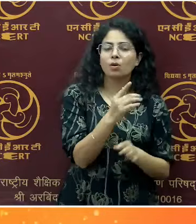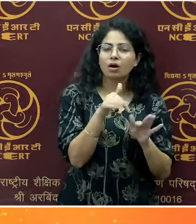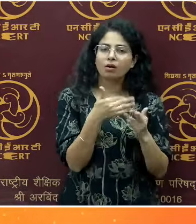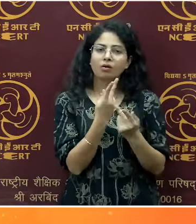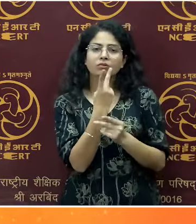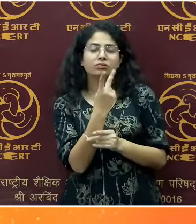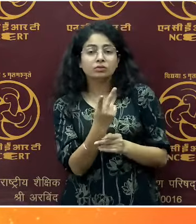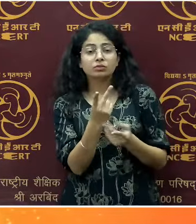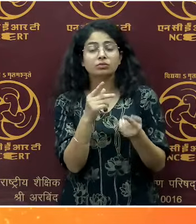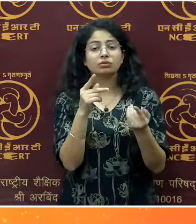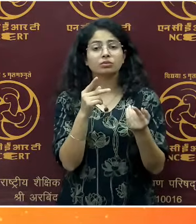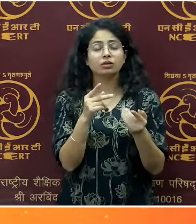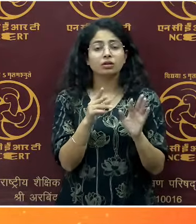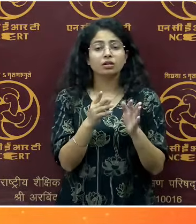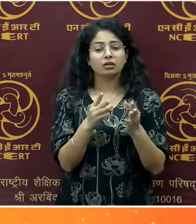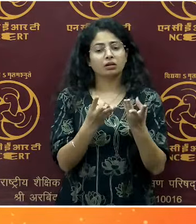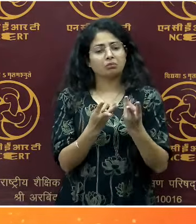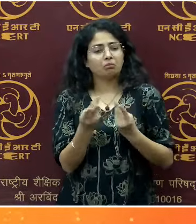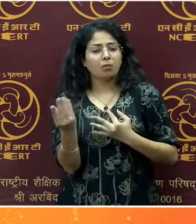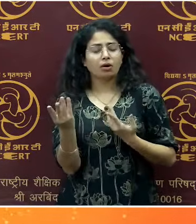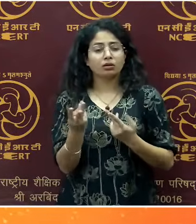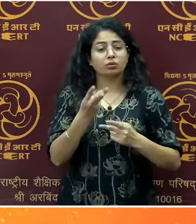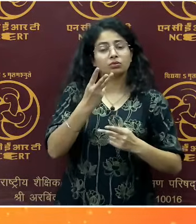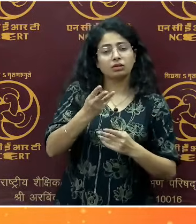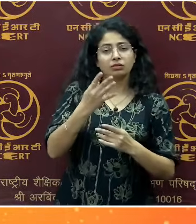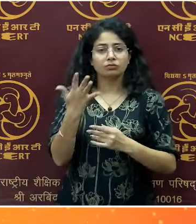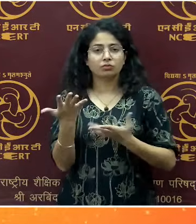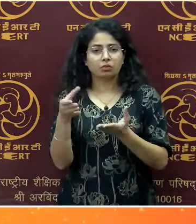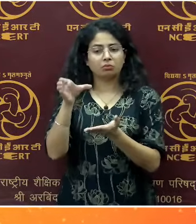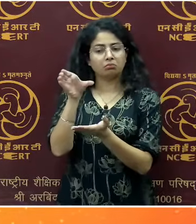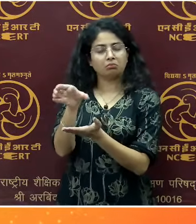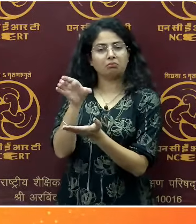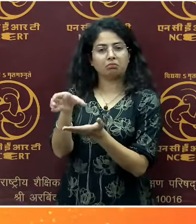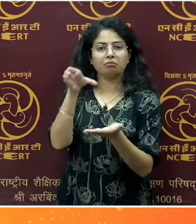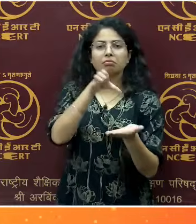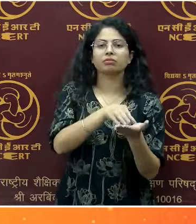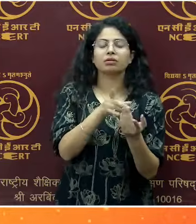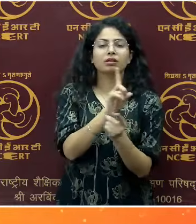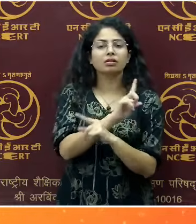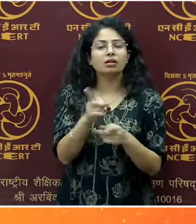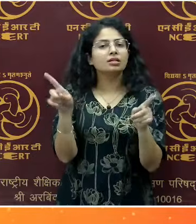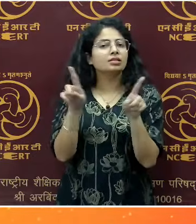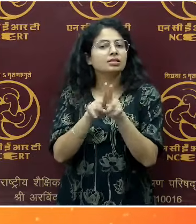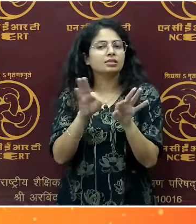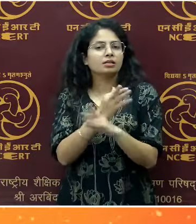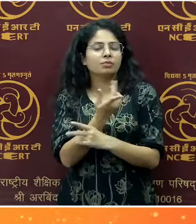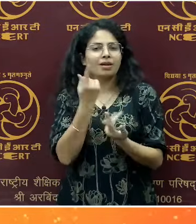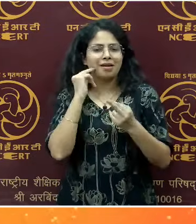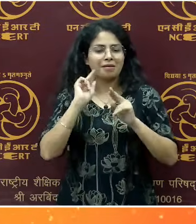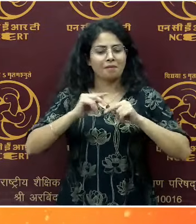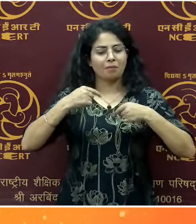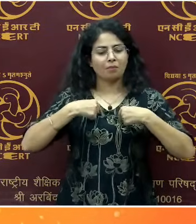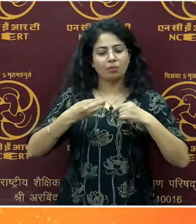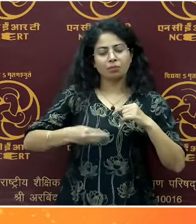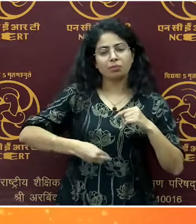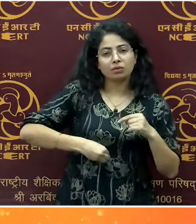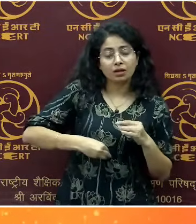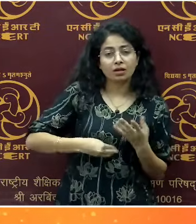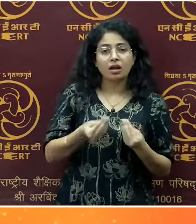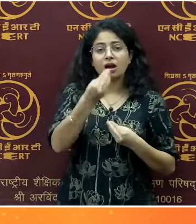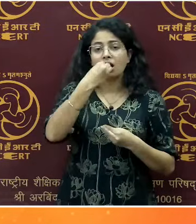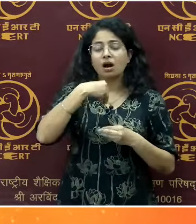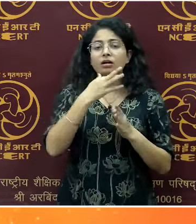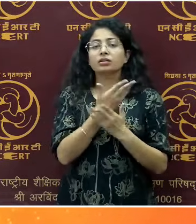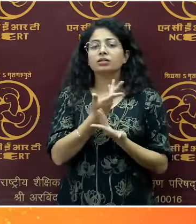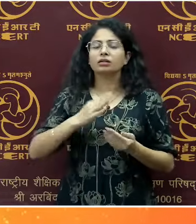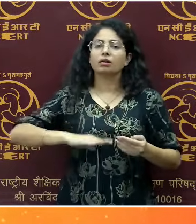in the pencil box and let's not have the entire bunch with us. Also similarly, if you're feeling hungry, we should eat as much